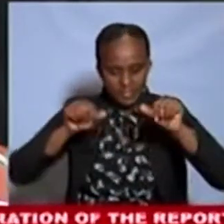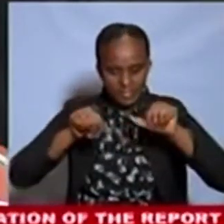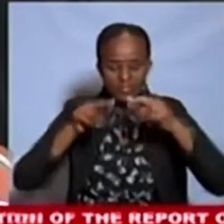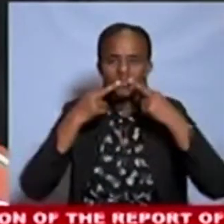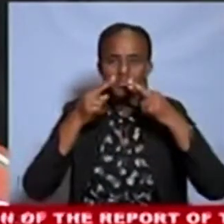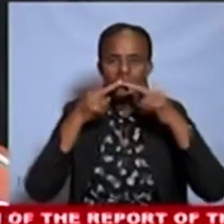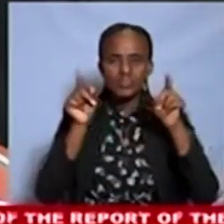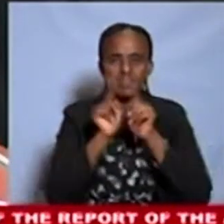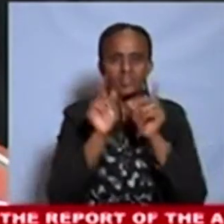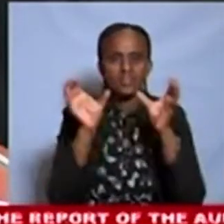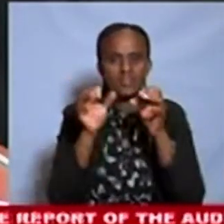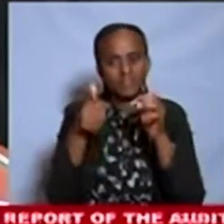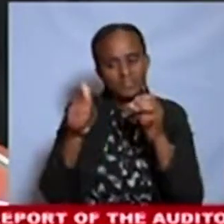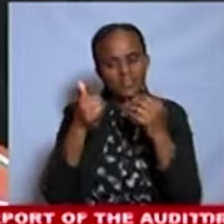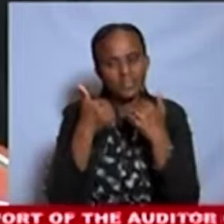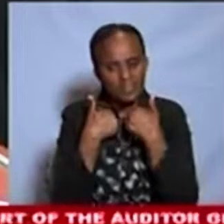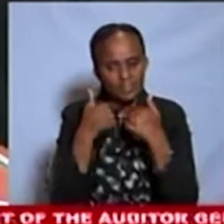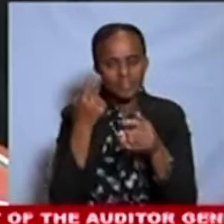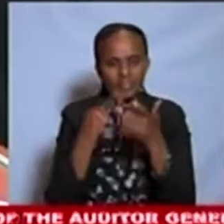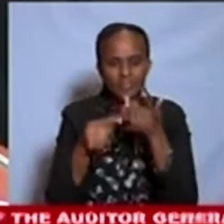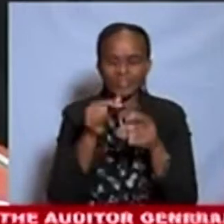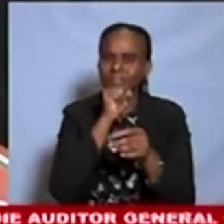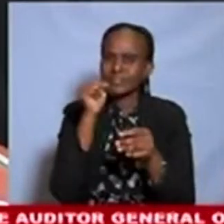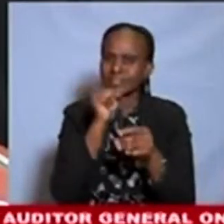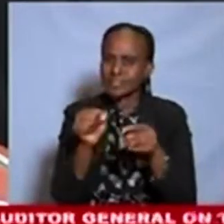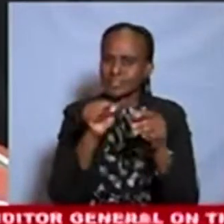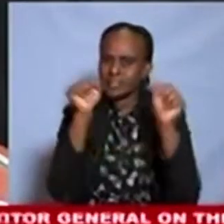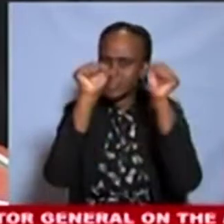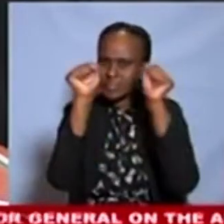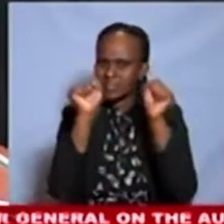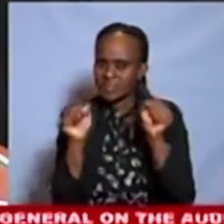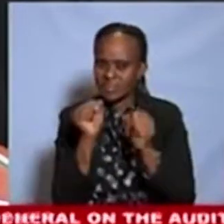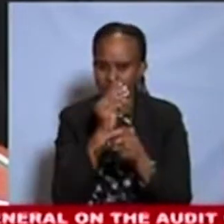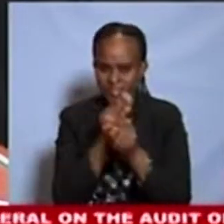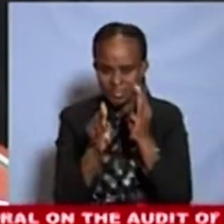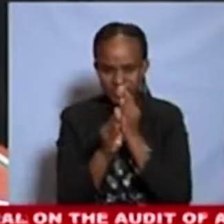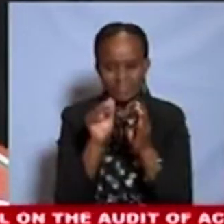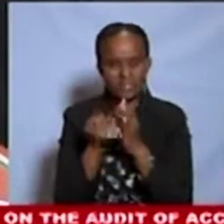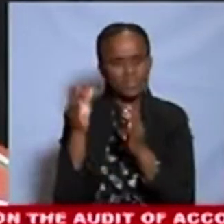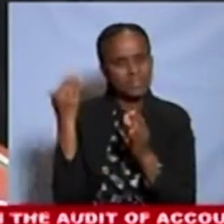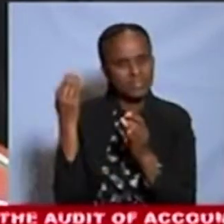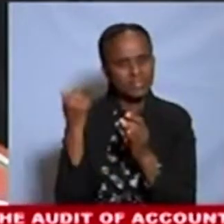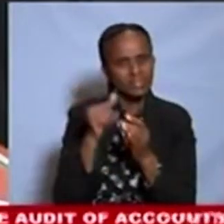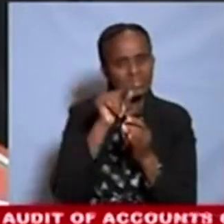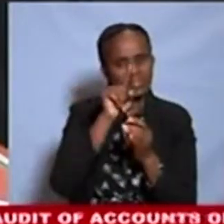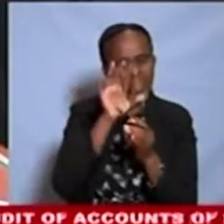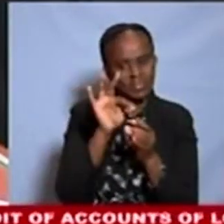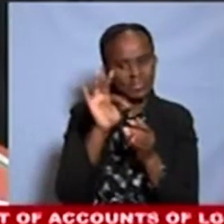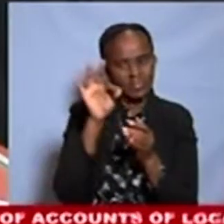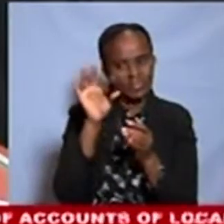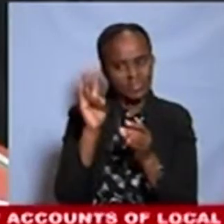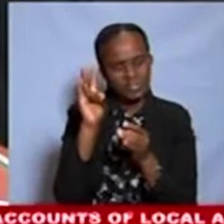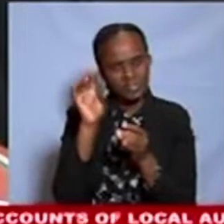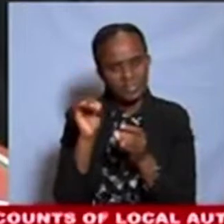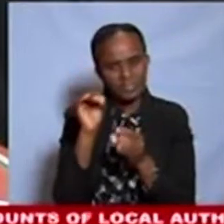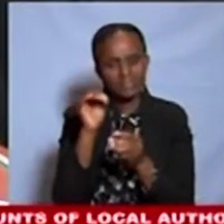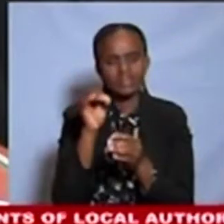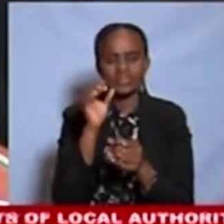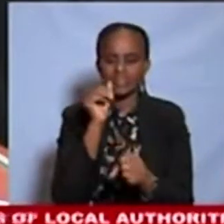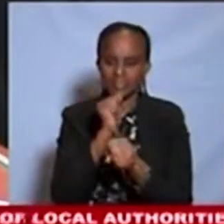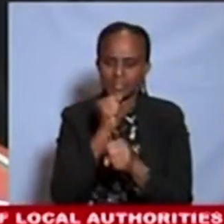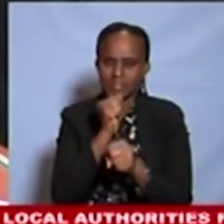that the council has an old structure that was built in the early 1970s to serve as a storeroom during